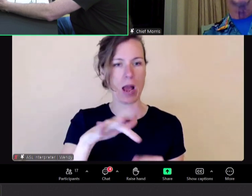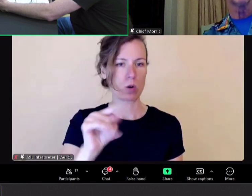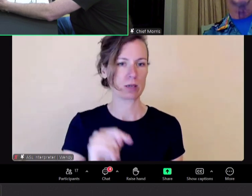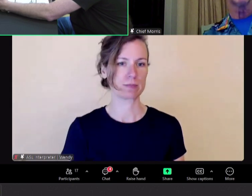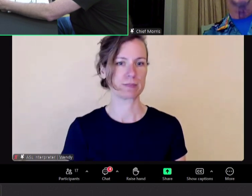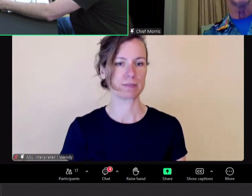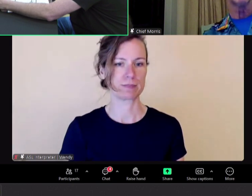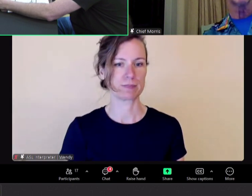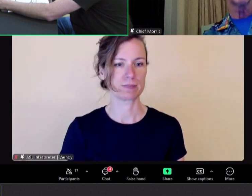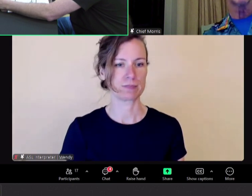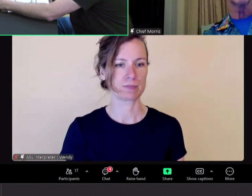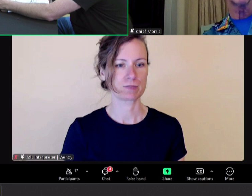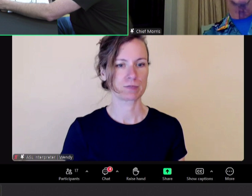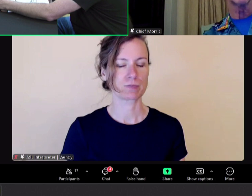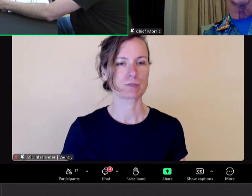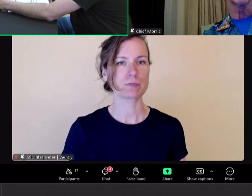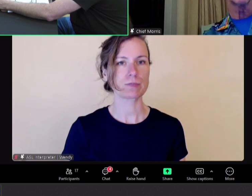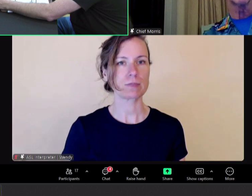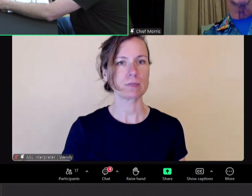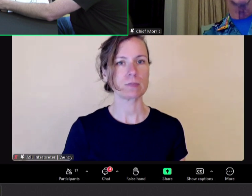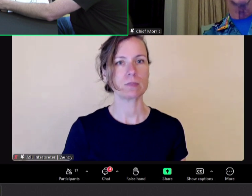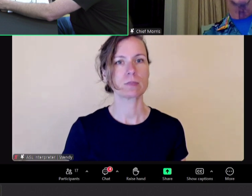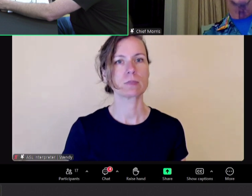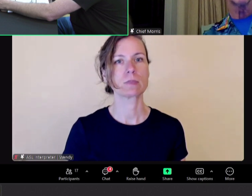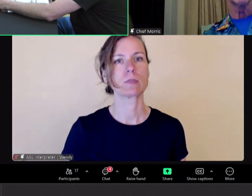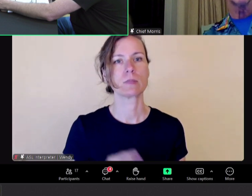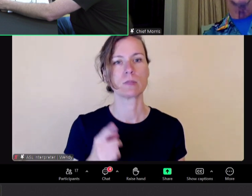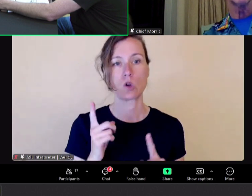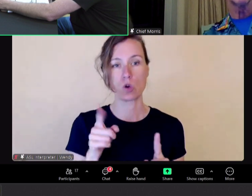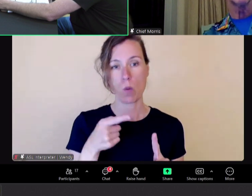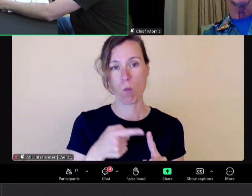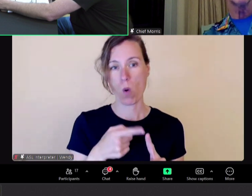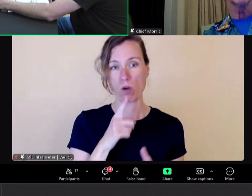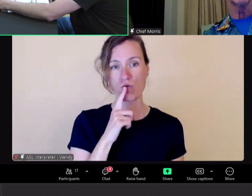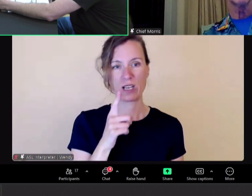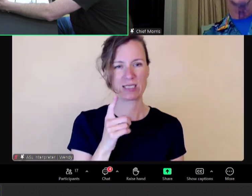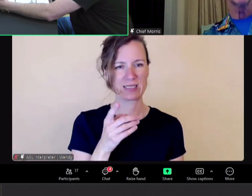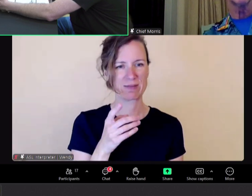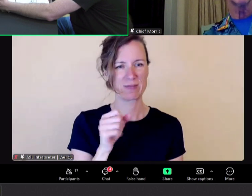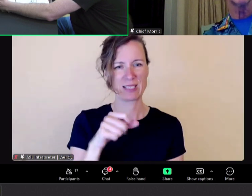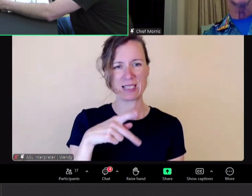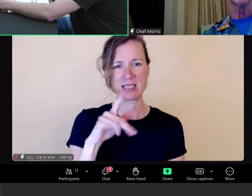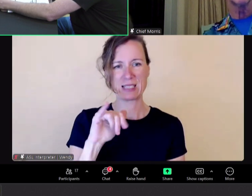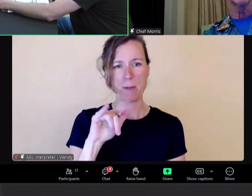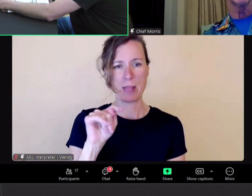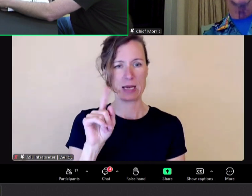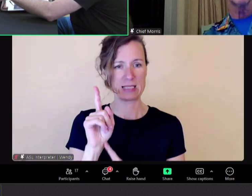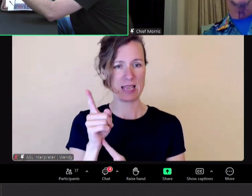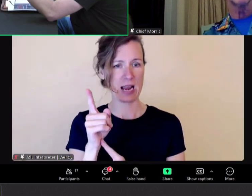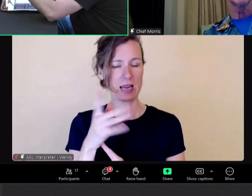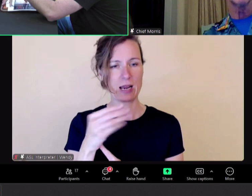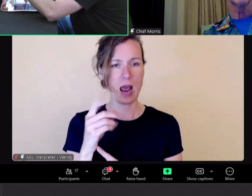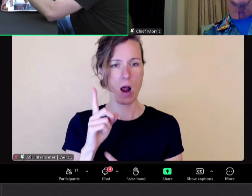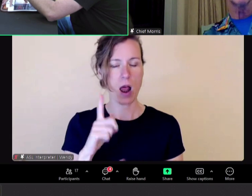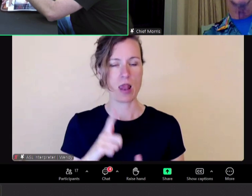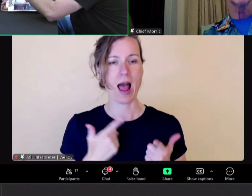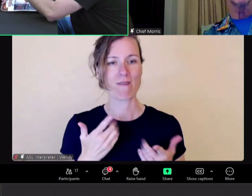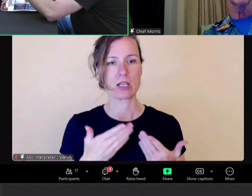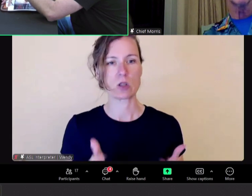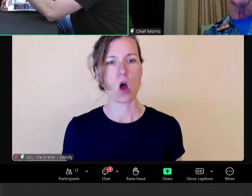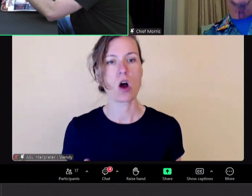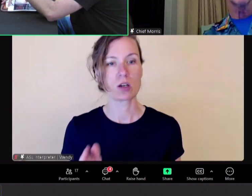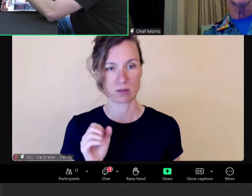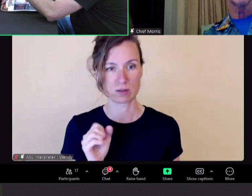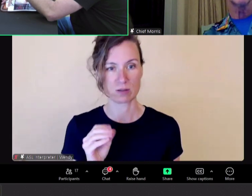And it's, to your point, it takes a split second and a life is lost. And so, yeah, you're right. When you look at